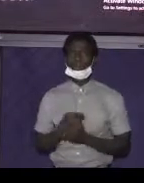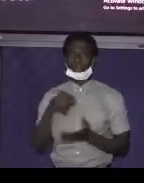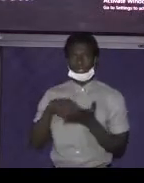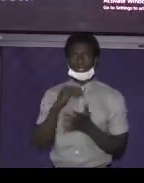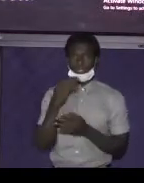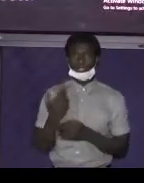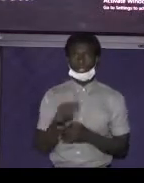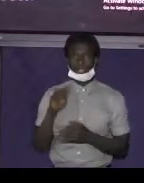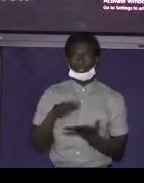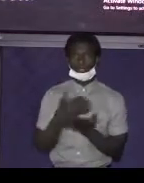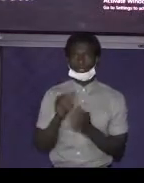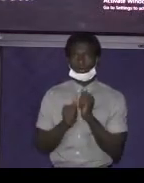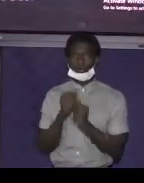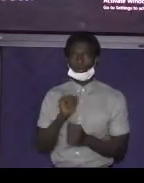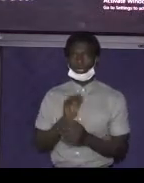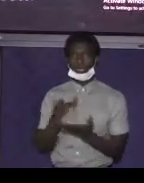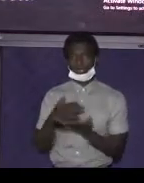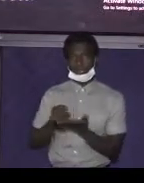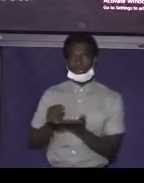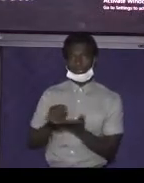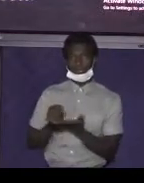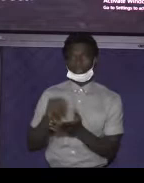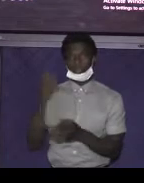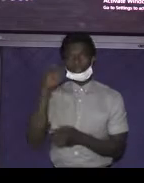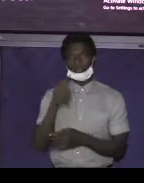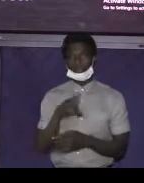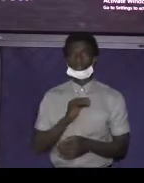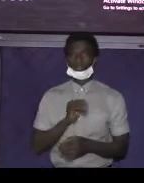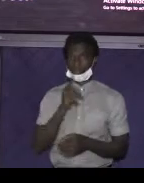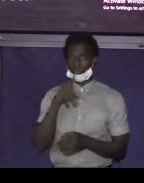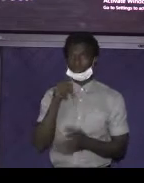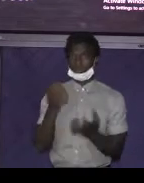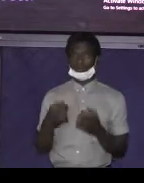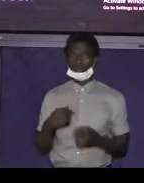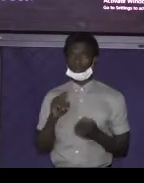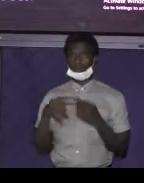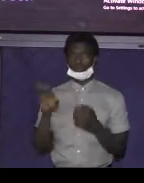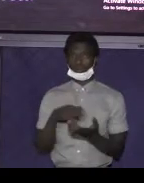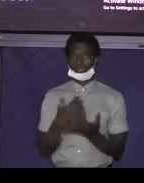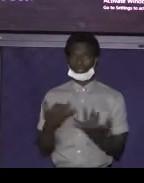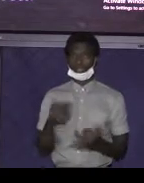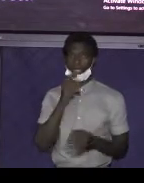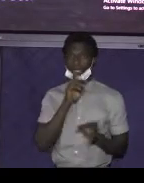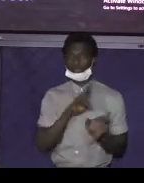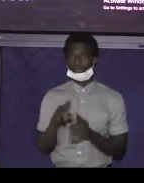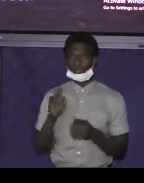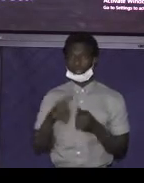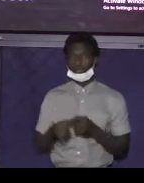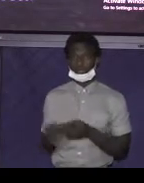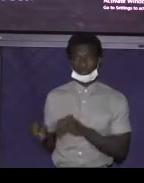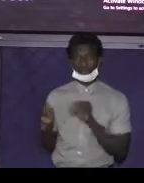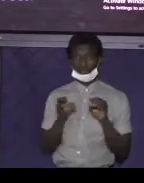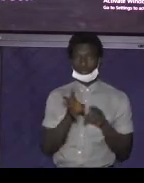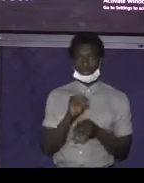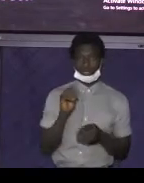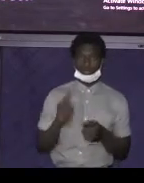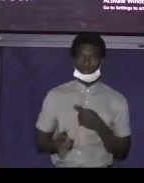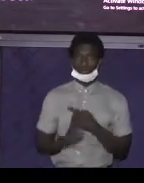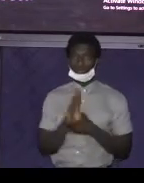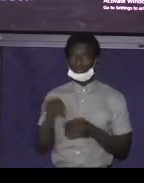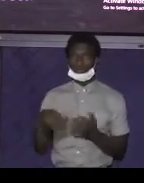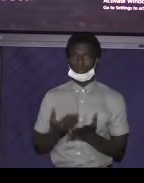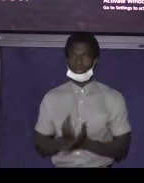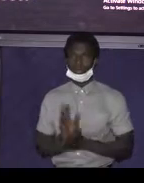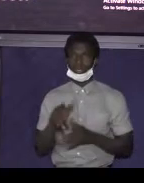this is the song which I have written out for you. I'm sure you want me to sing now. Are you going to be ready to put them to the head? All